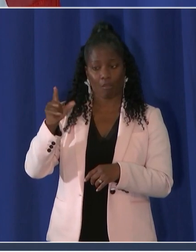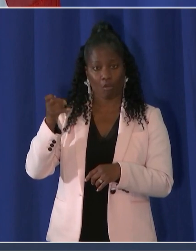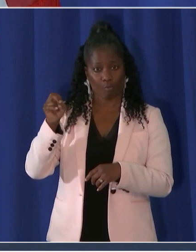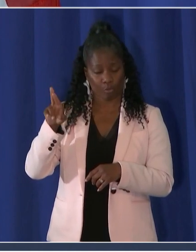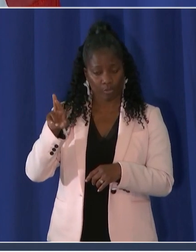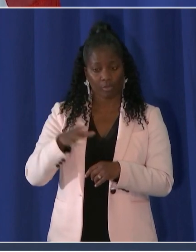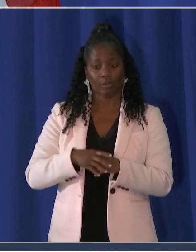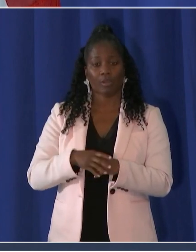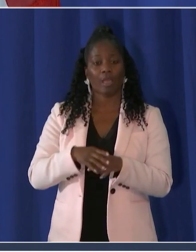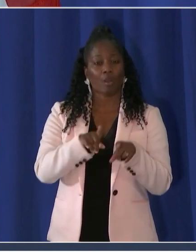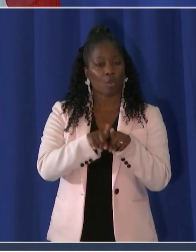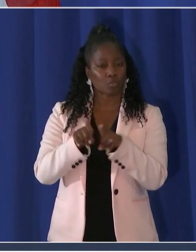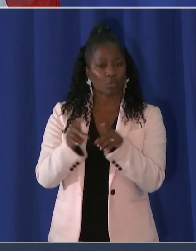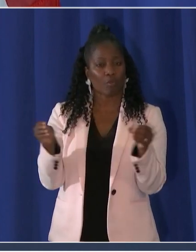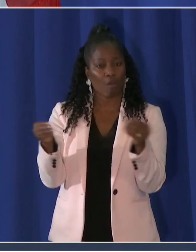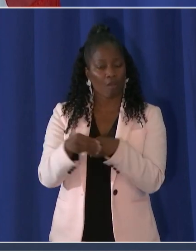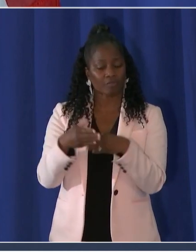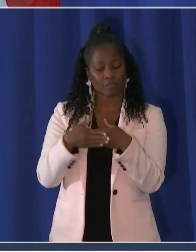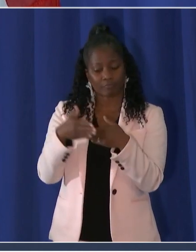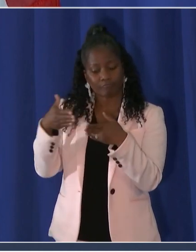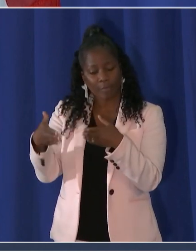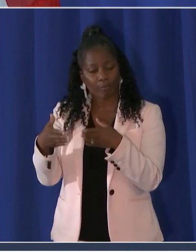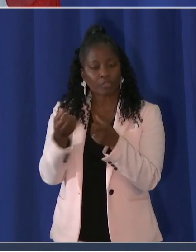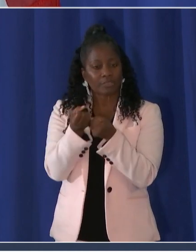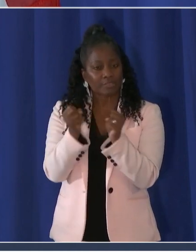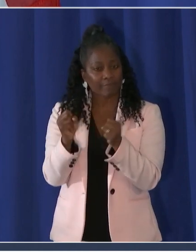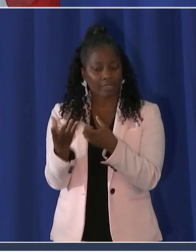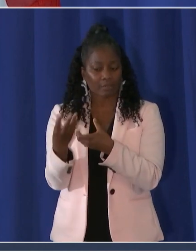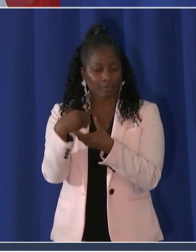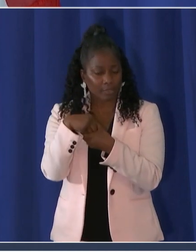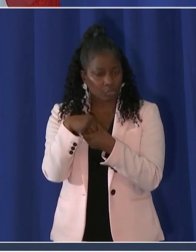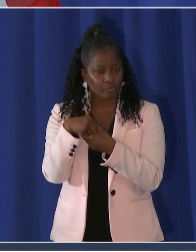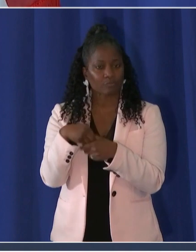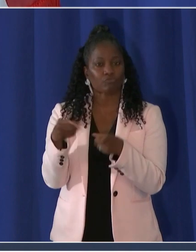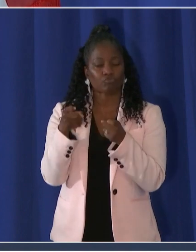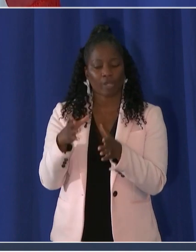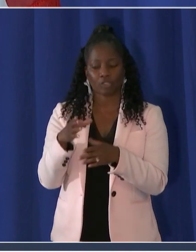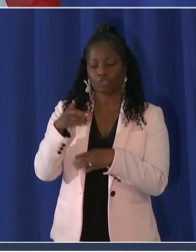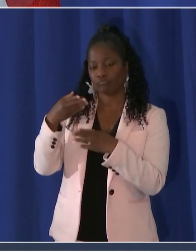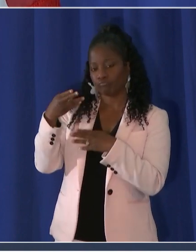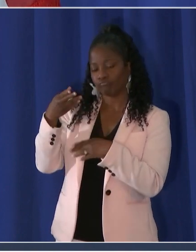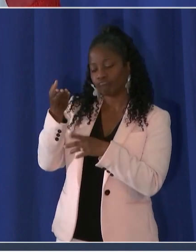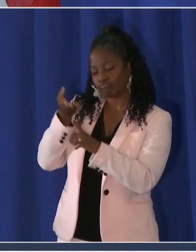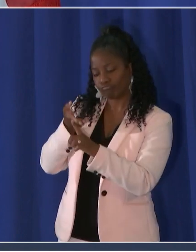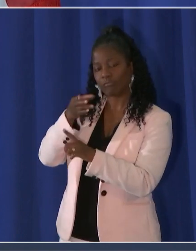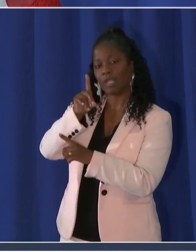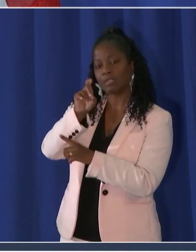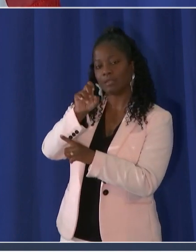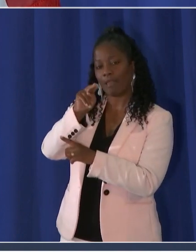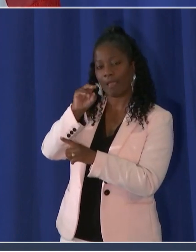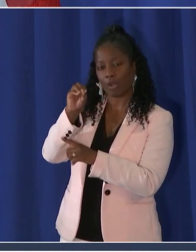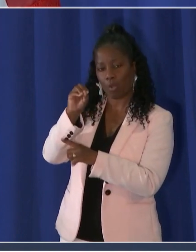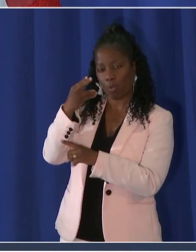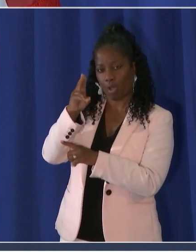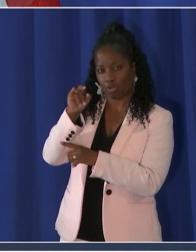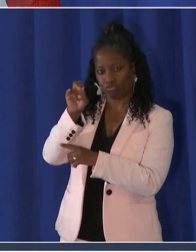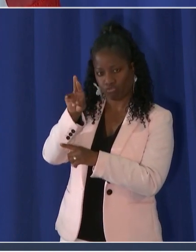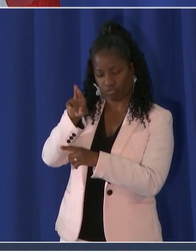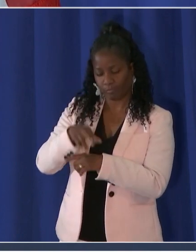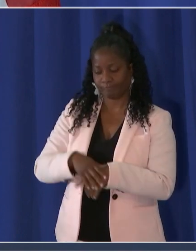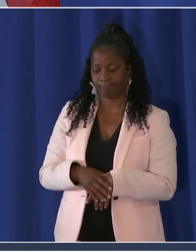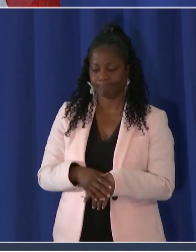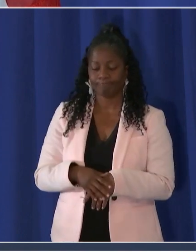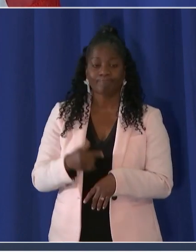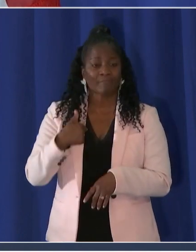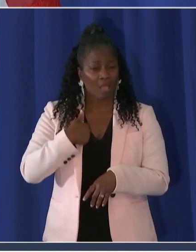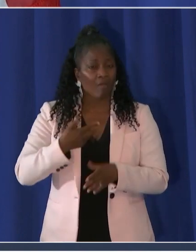of Neighborhood Safety and Engagement Director Delano Hunter. I asked the